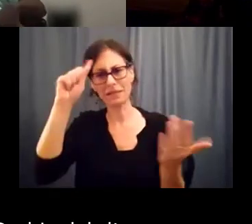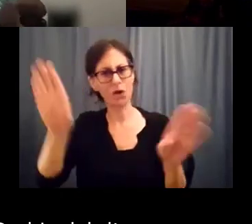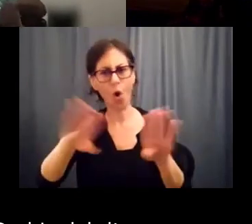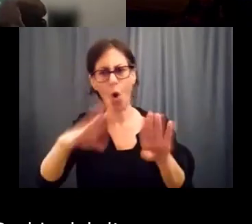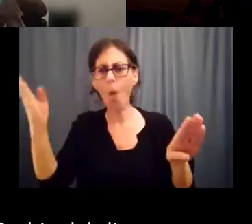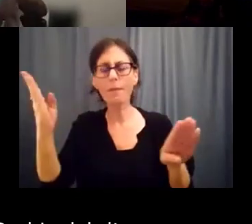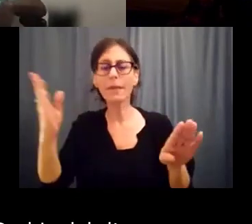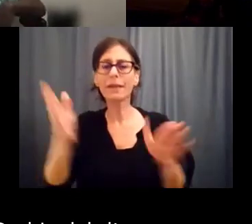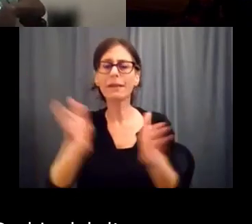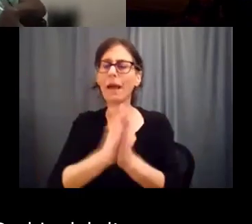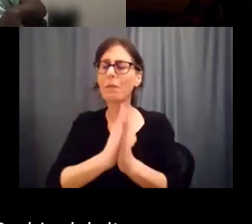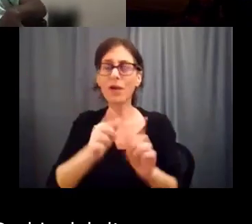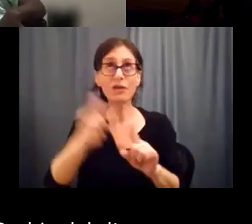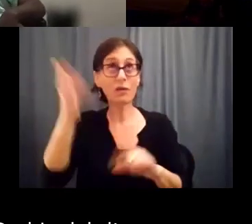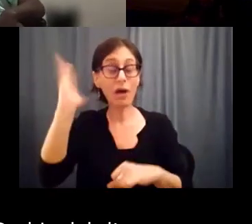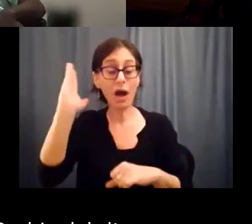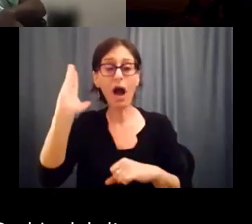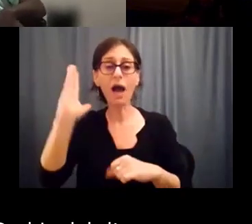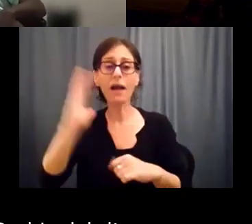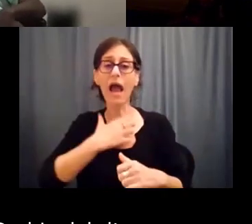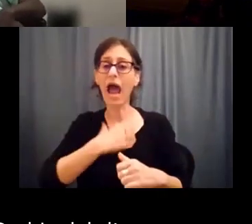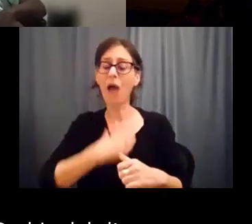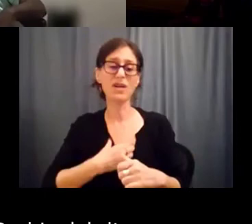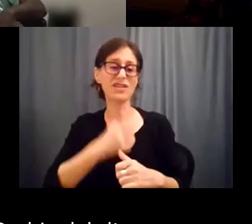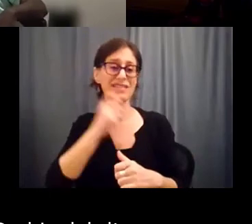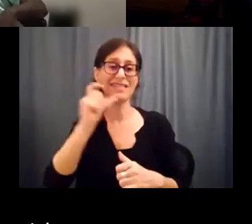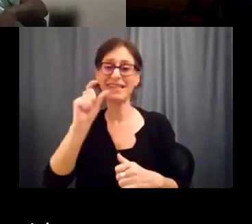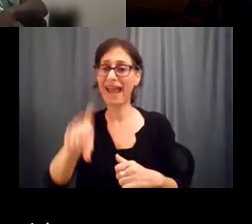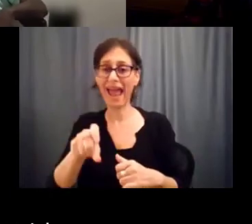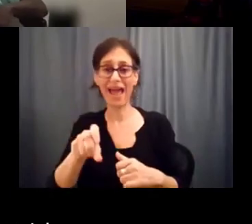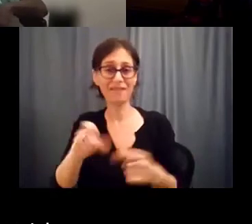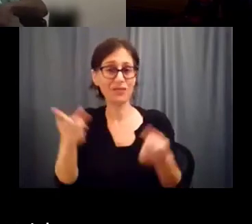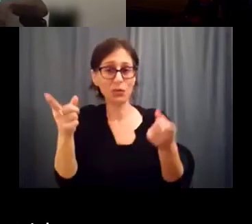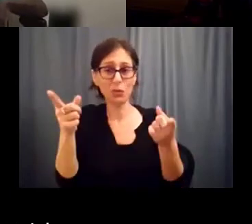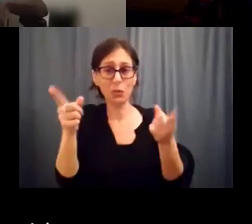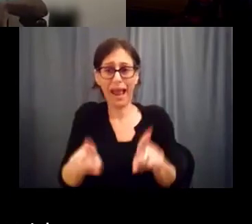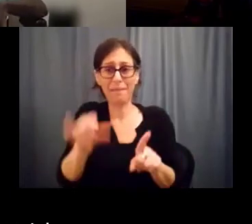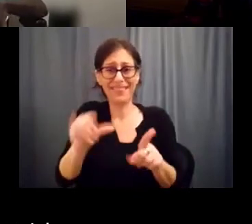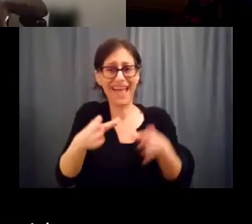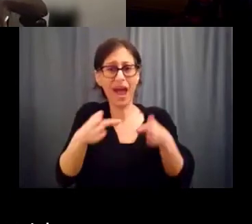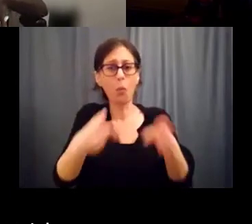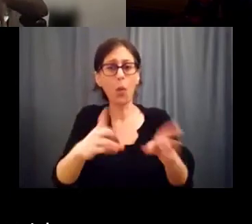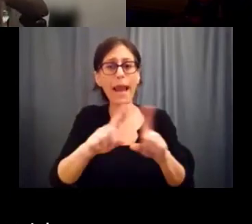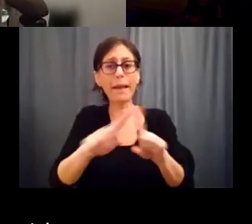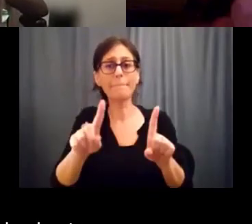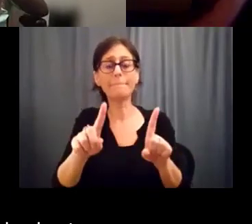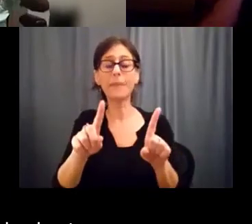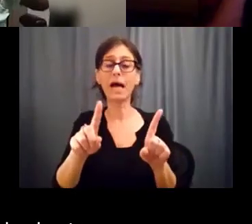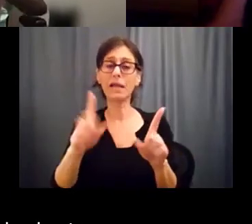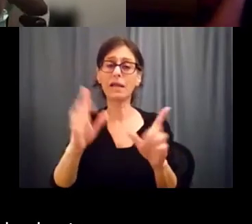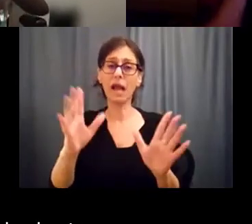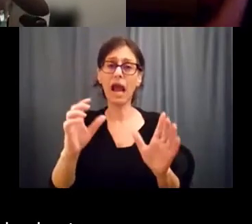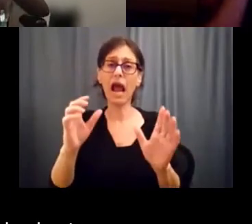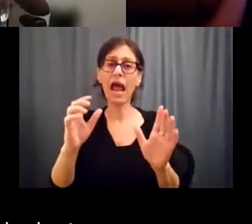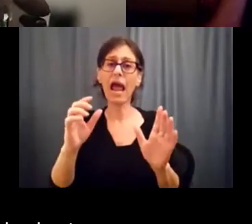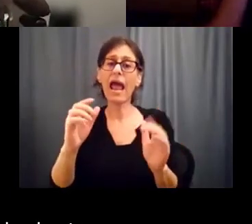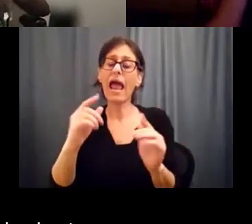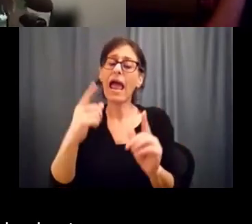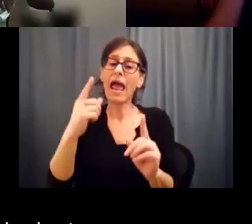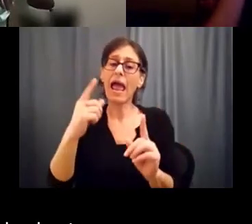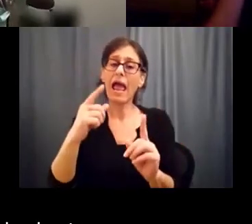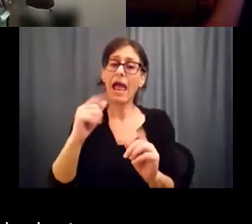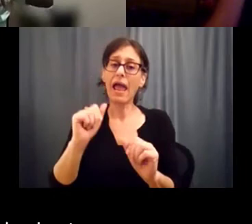pray to God that I wish it didn't have to happen that way, but at least I can look at people, at least I can